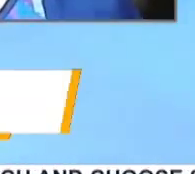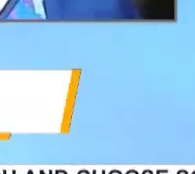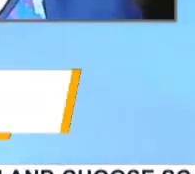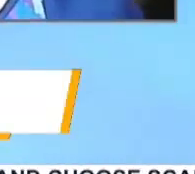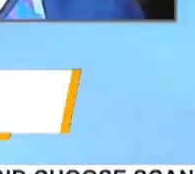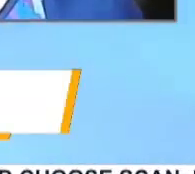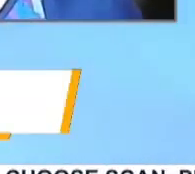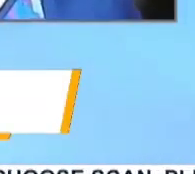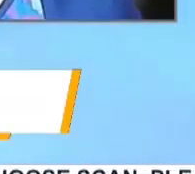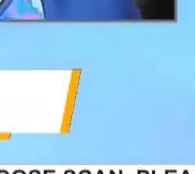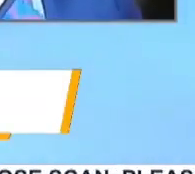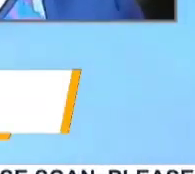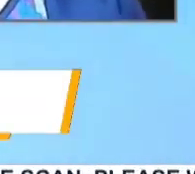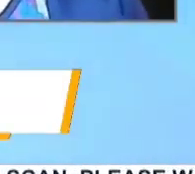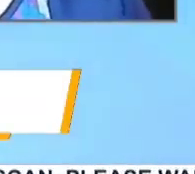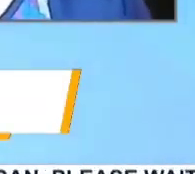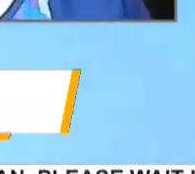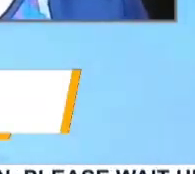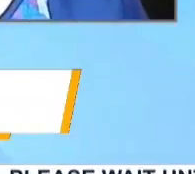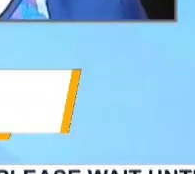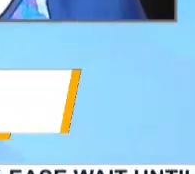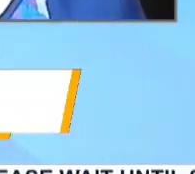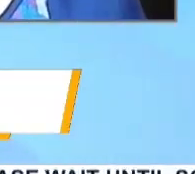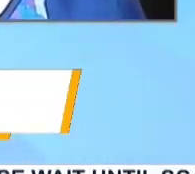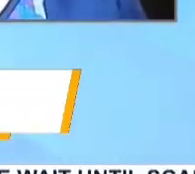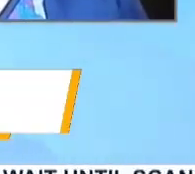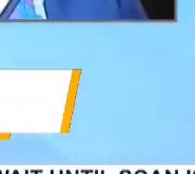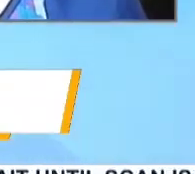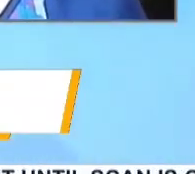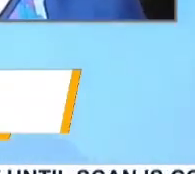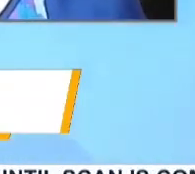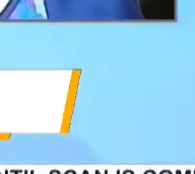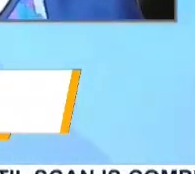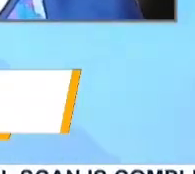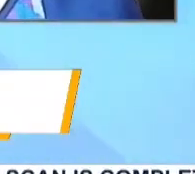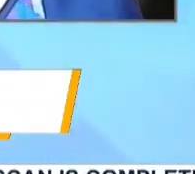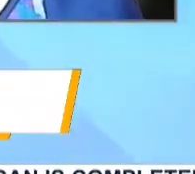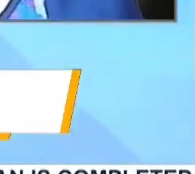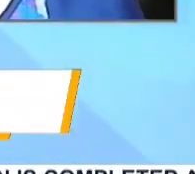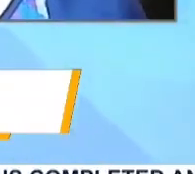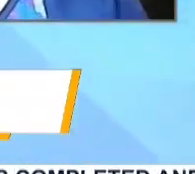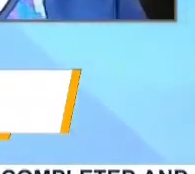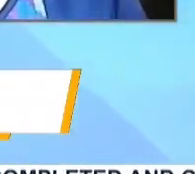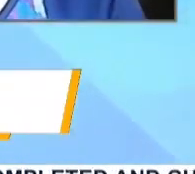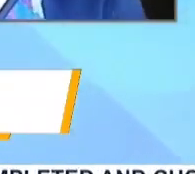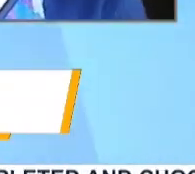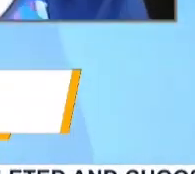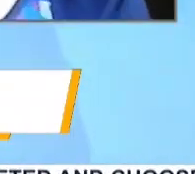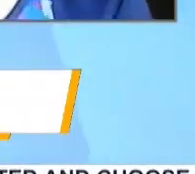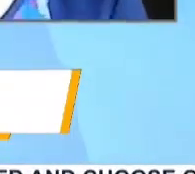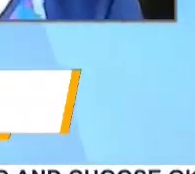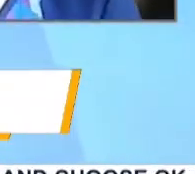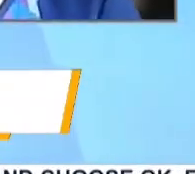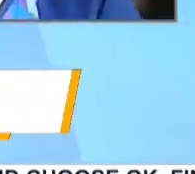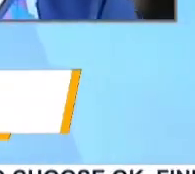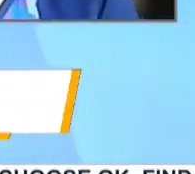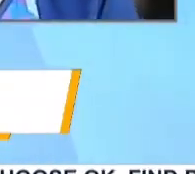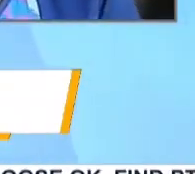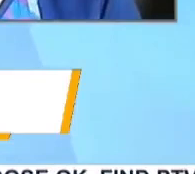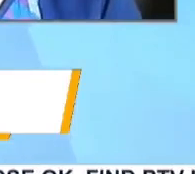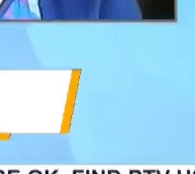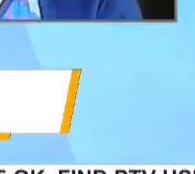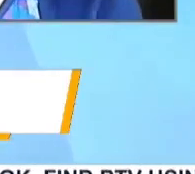to, let's say, yung mga interior designers or yung mga designers who are making their own clothes. But we also